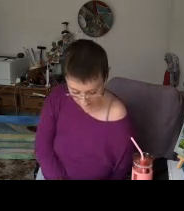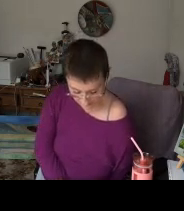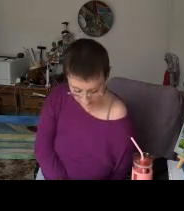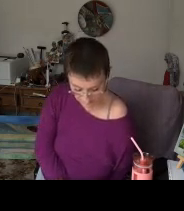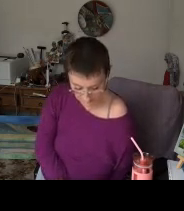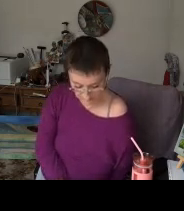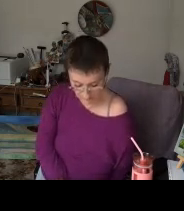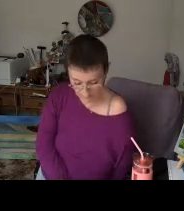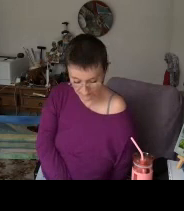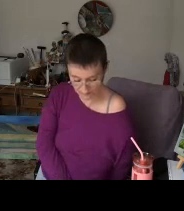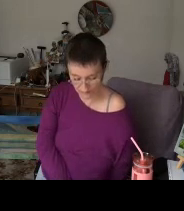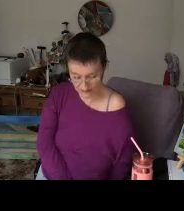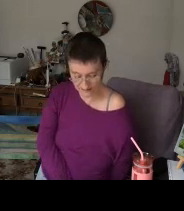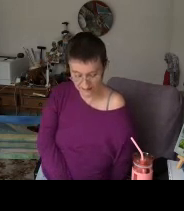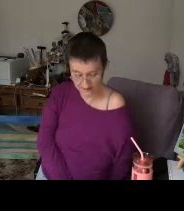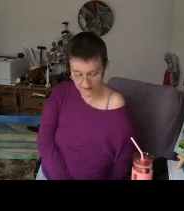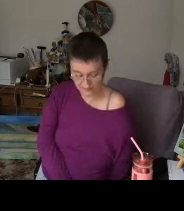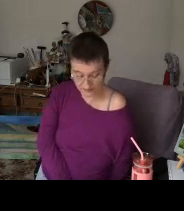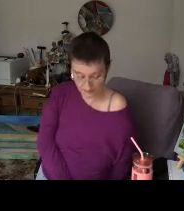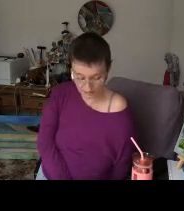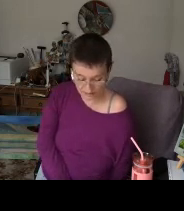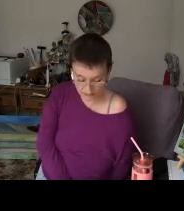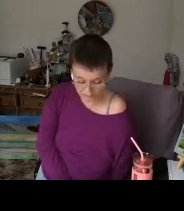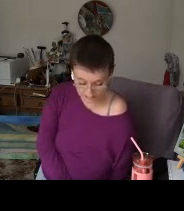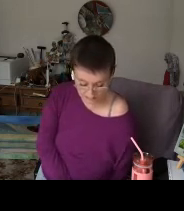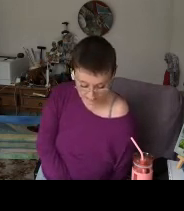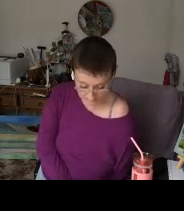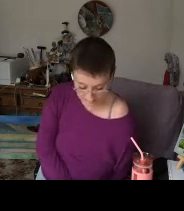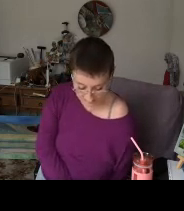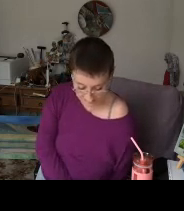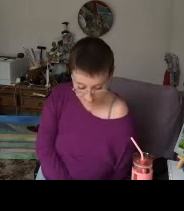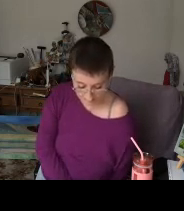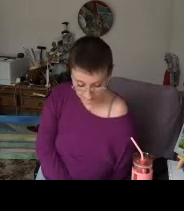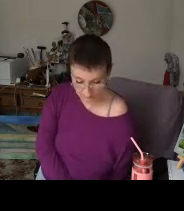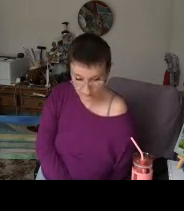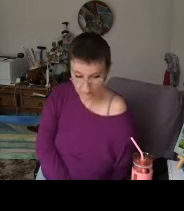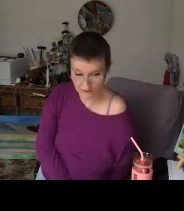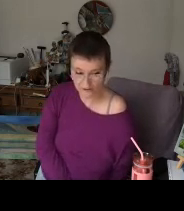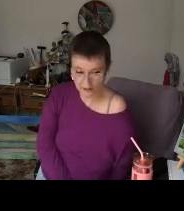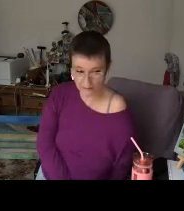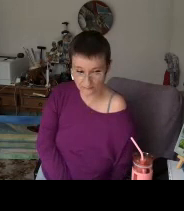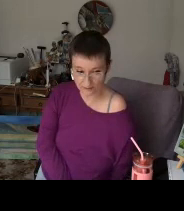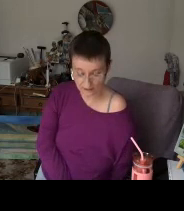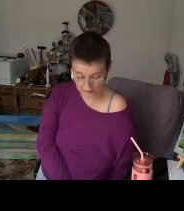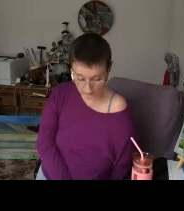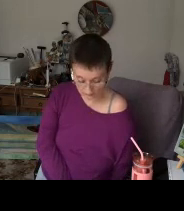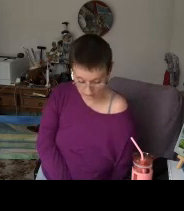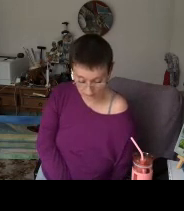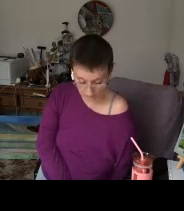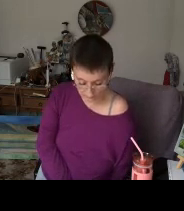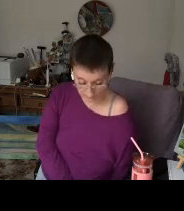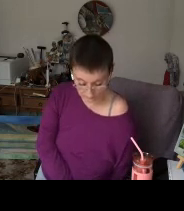£50,000, 18-month project. And this project is really kind of linking myself